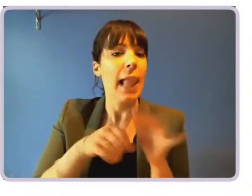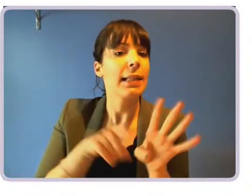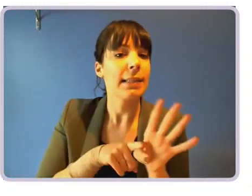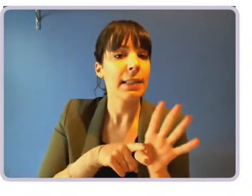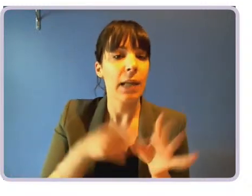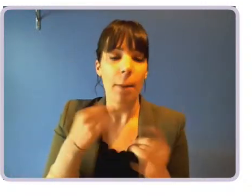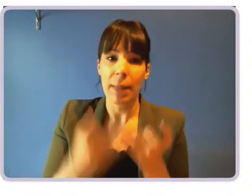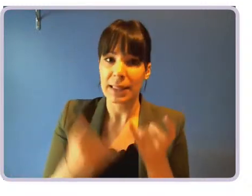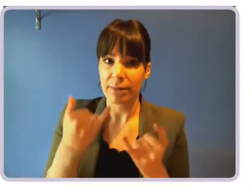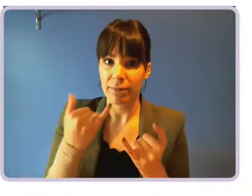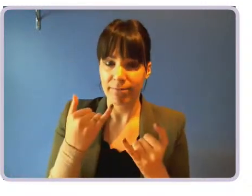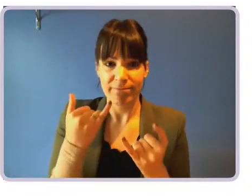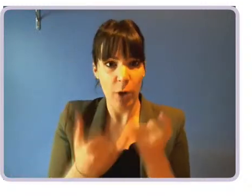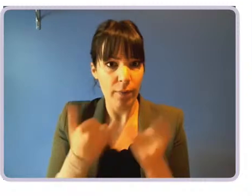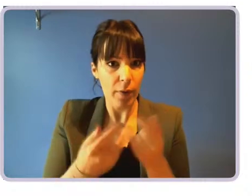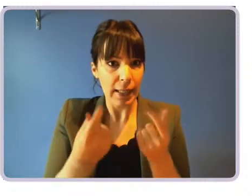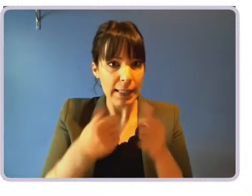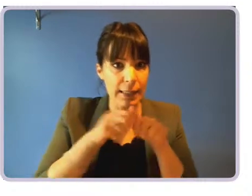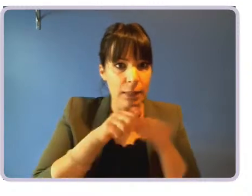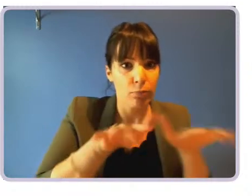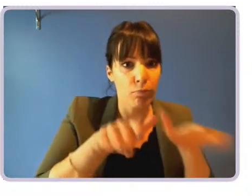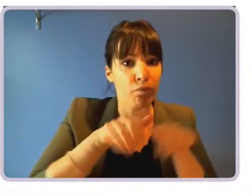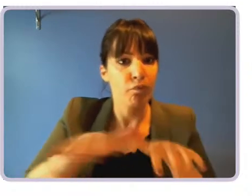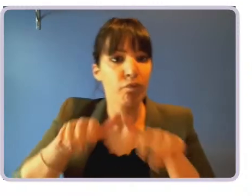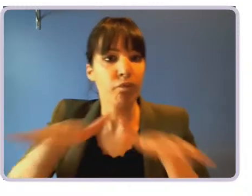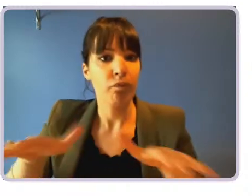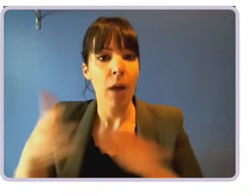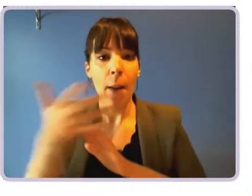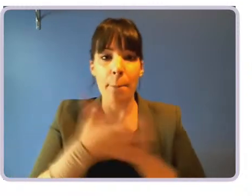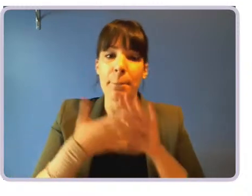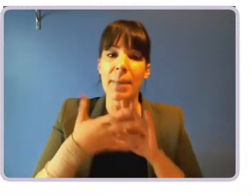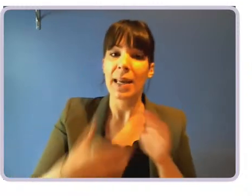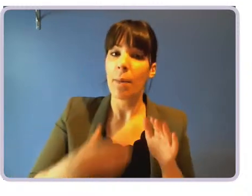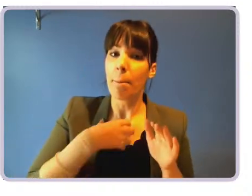people die from it than obviously from the common cold.